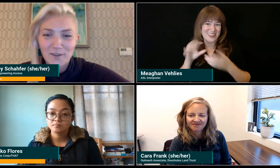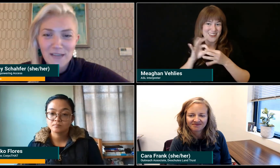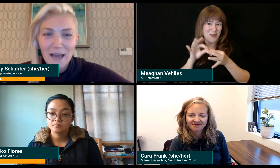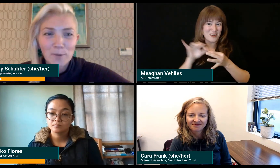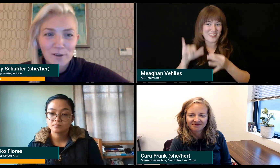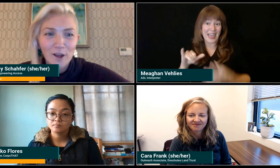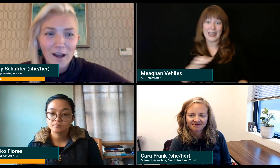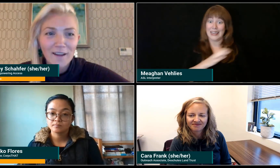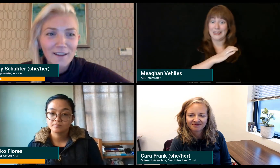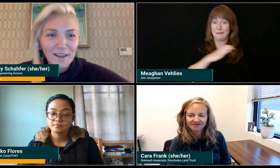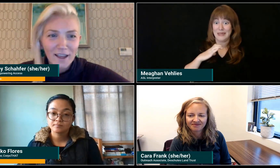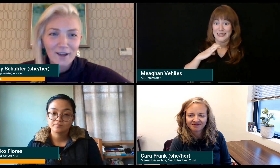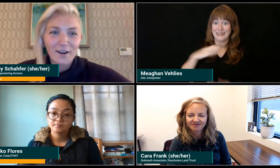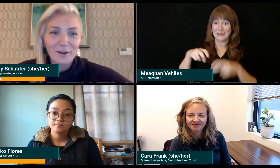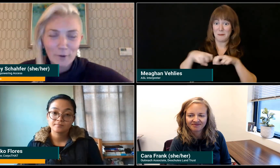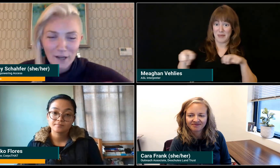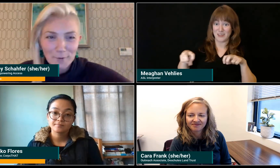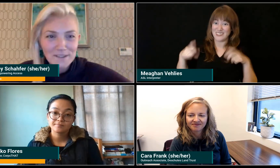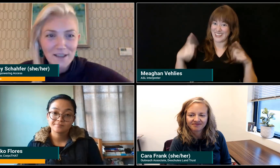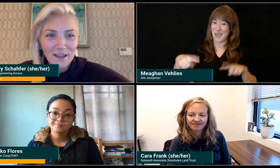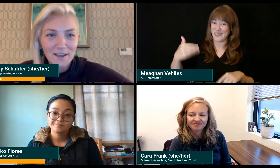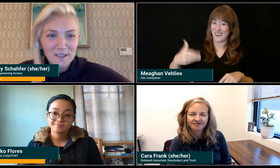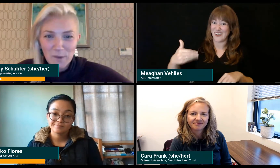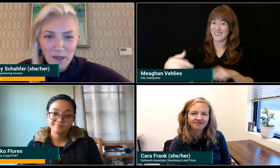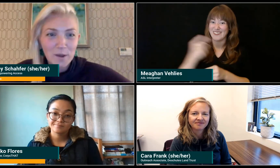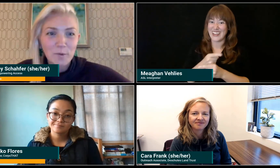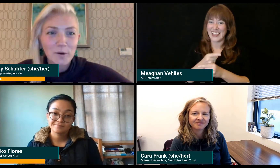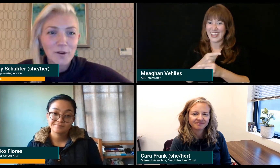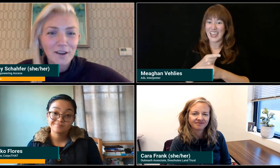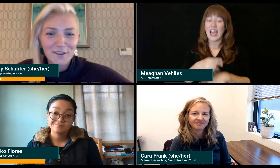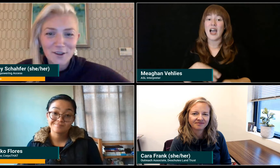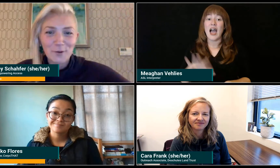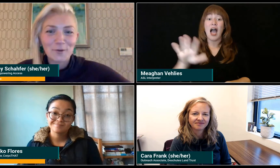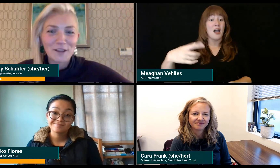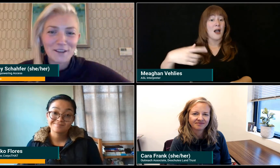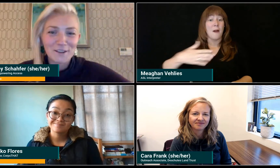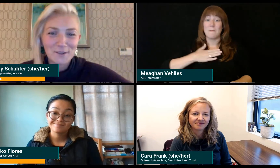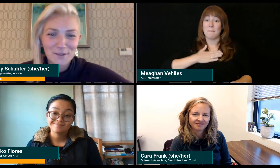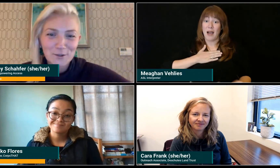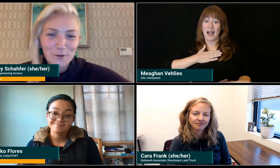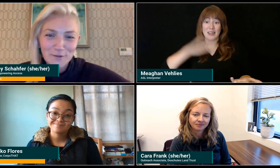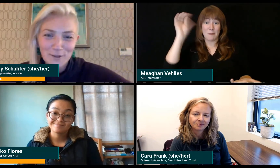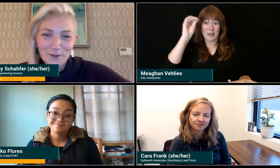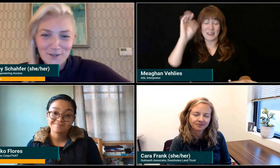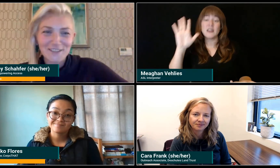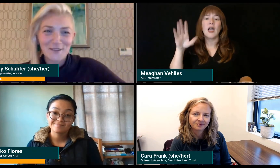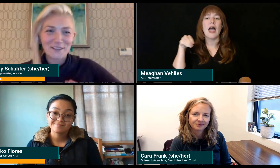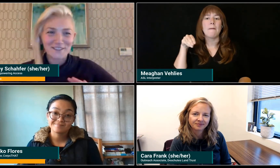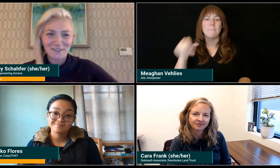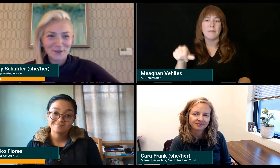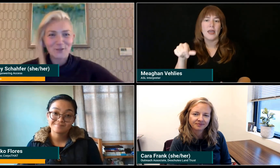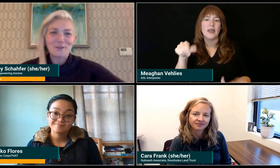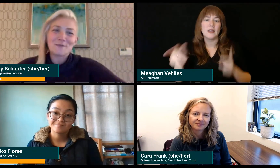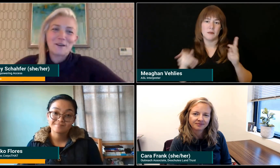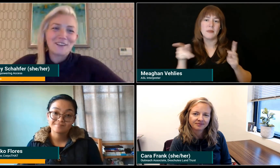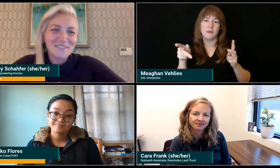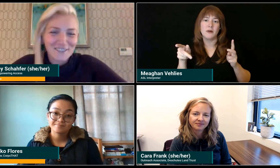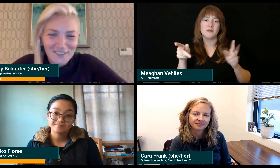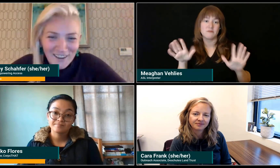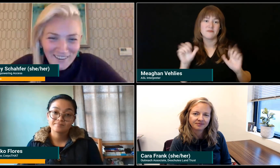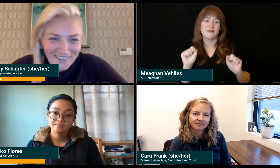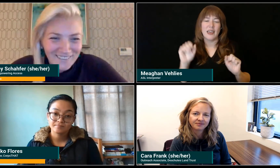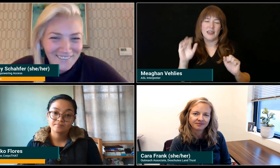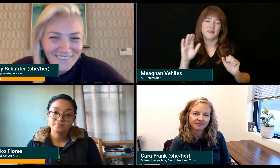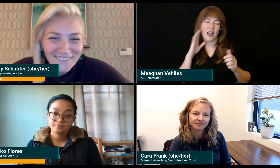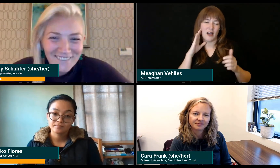and panels happen a lot. And what I will say is pay people, and then I will let the two of you address it because I know you experienced